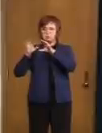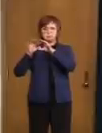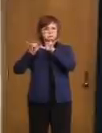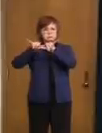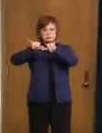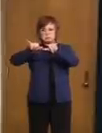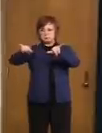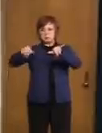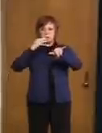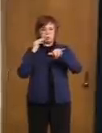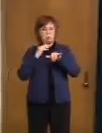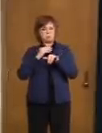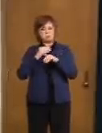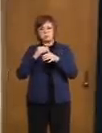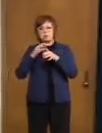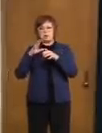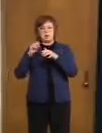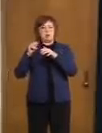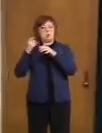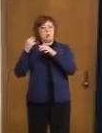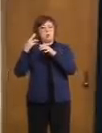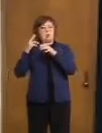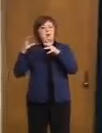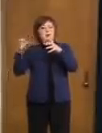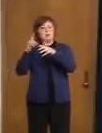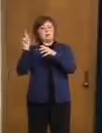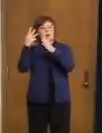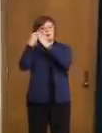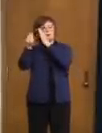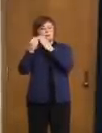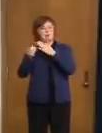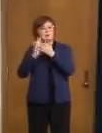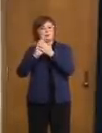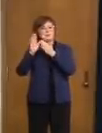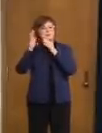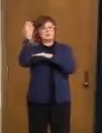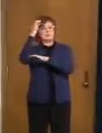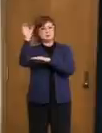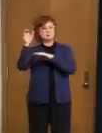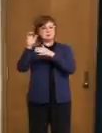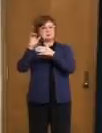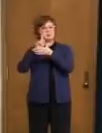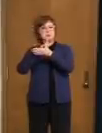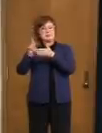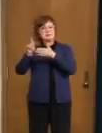are meeting outdoors. The weather continues to be mild. So again, it's a great opportunity to